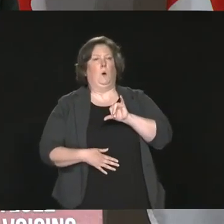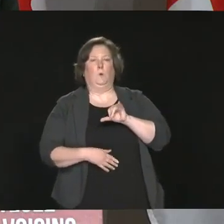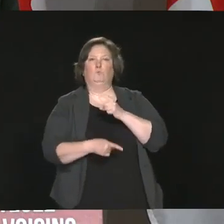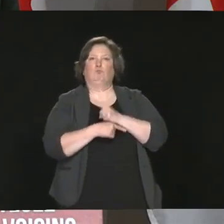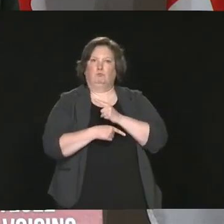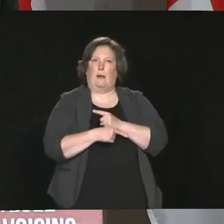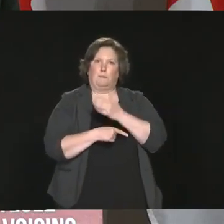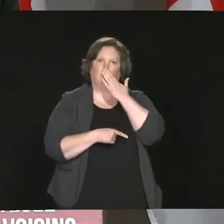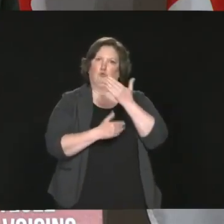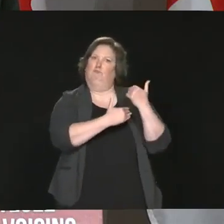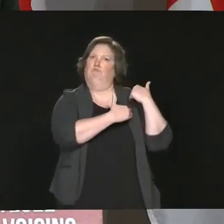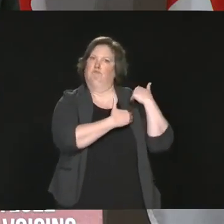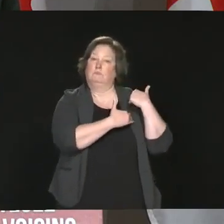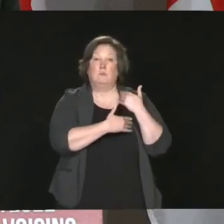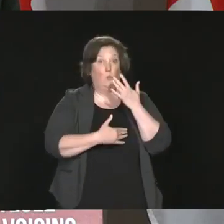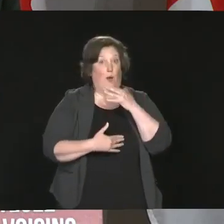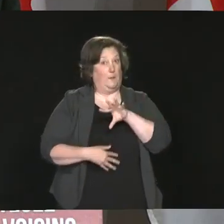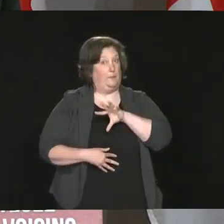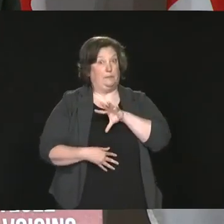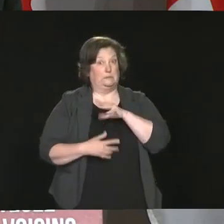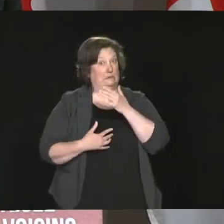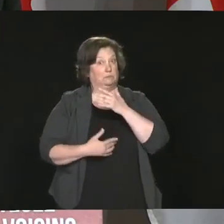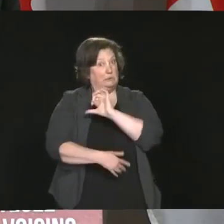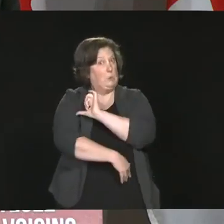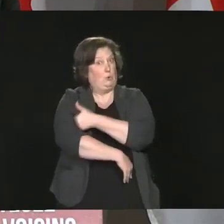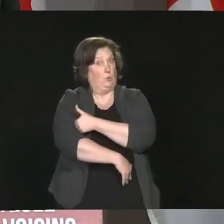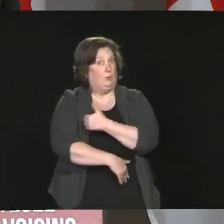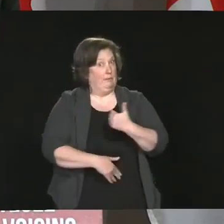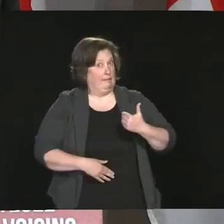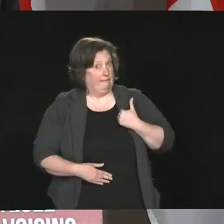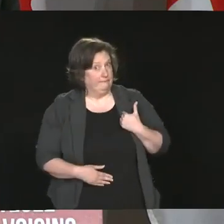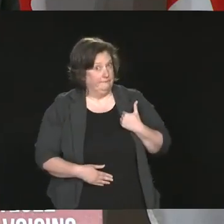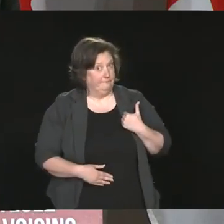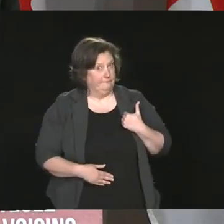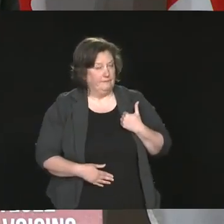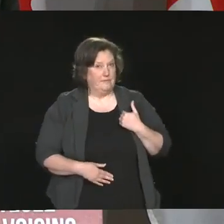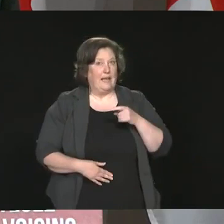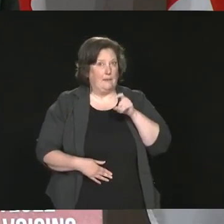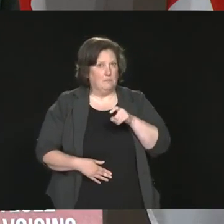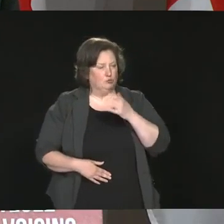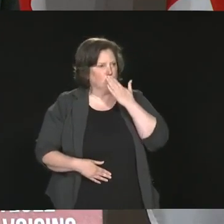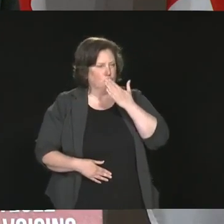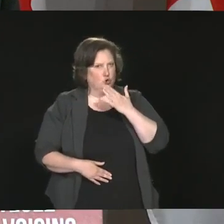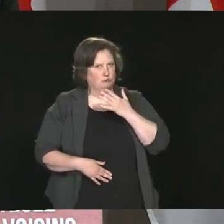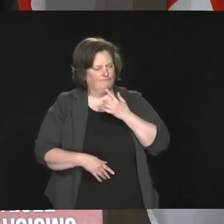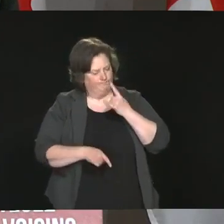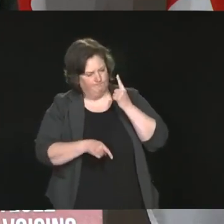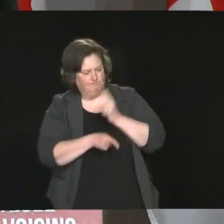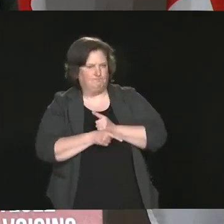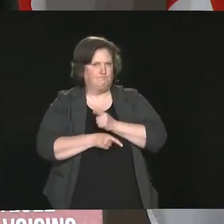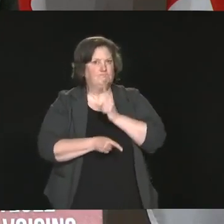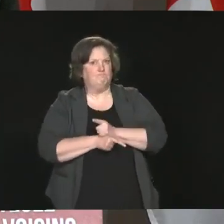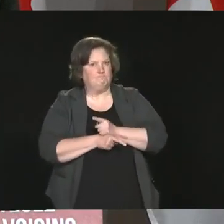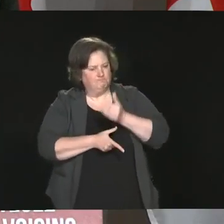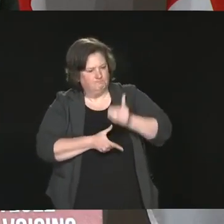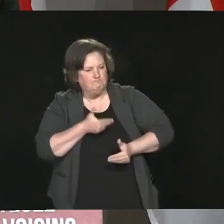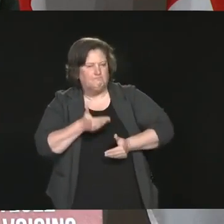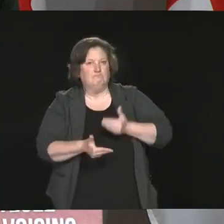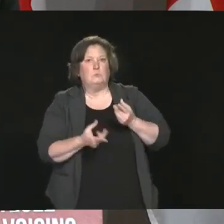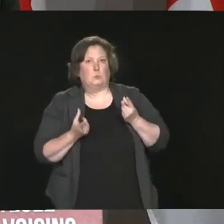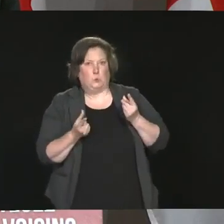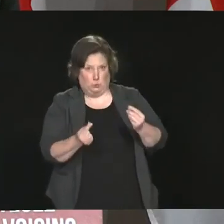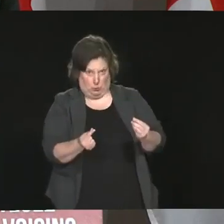society and they must be held account for their conduct and the body camera